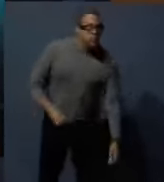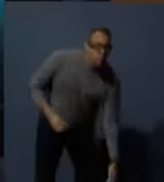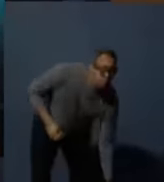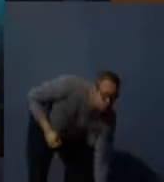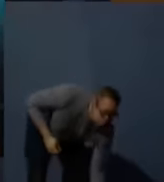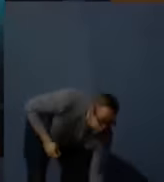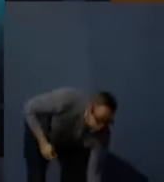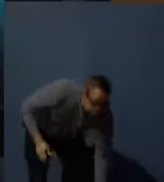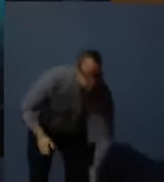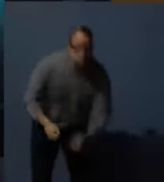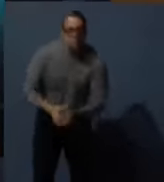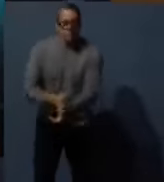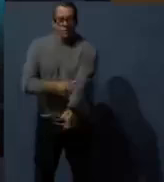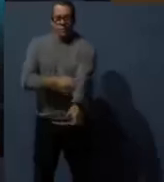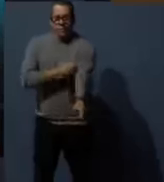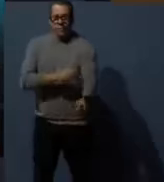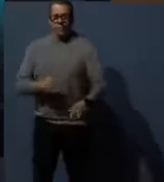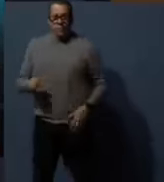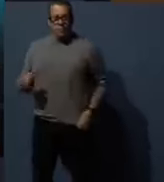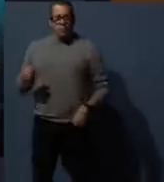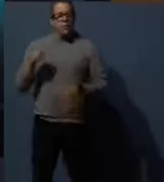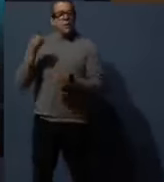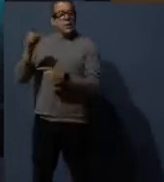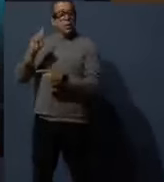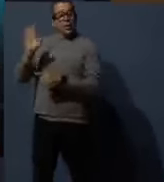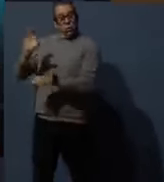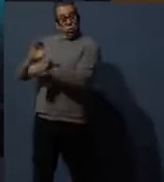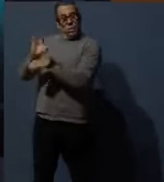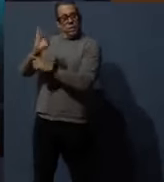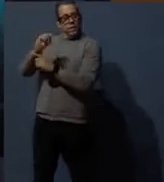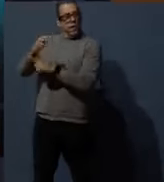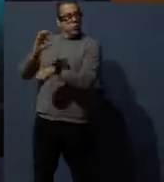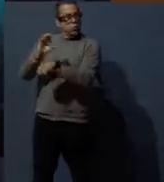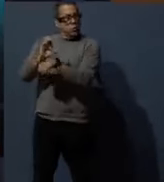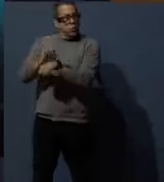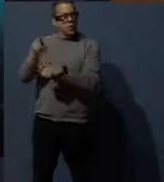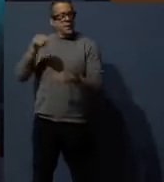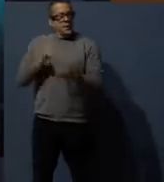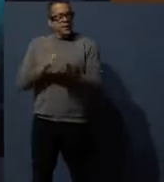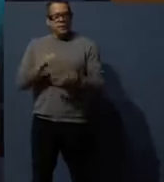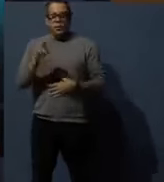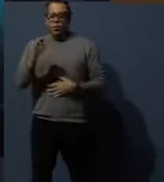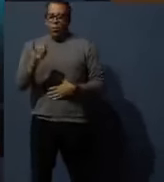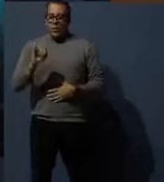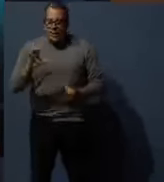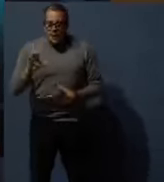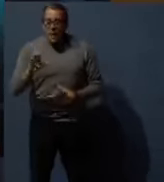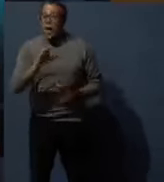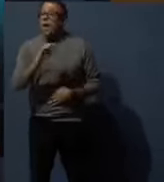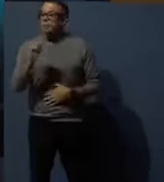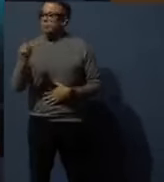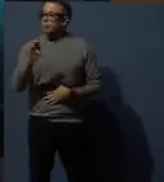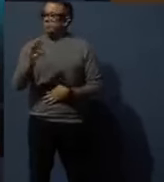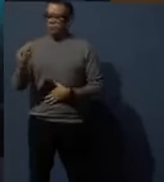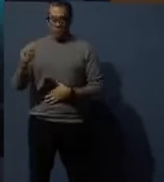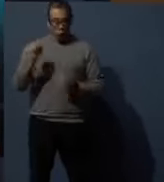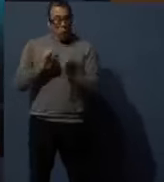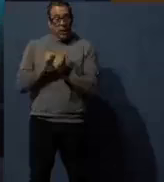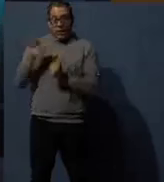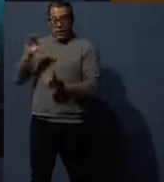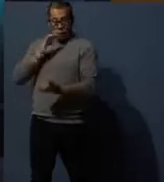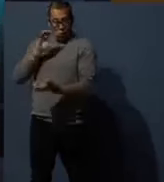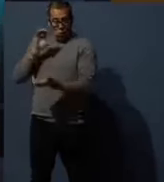Champions Club Director at Faith Church, a multi-site church in Metro New York City in Connecticut. With his